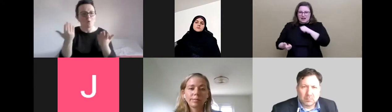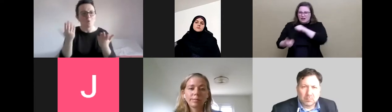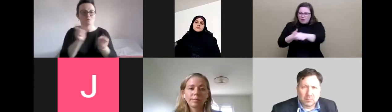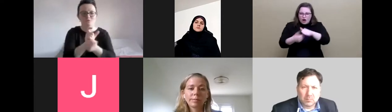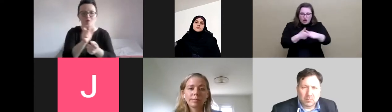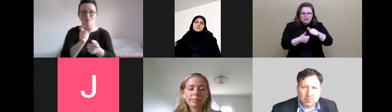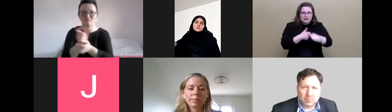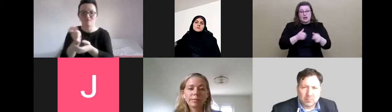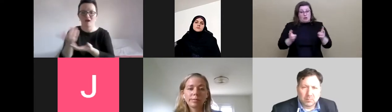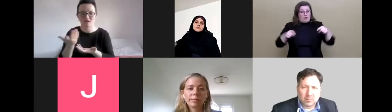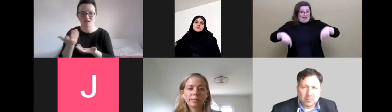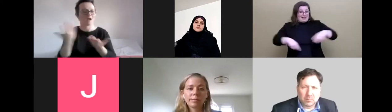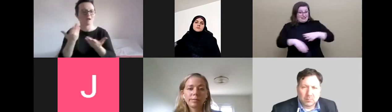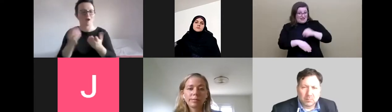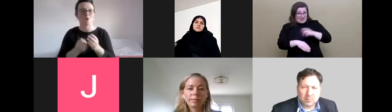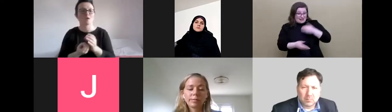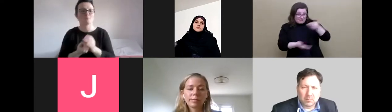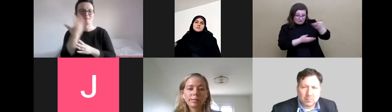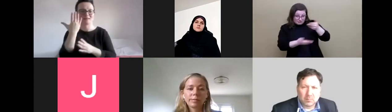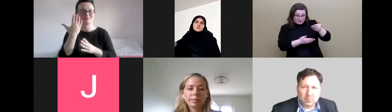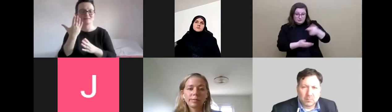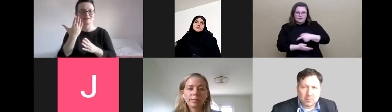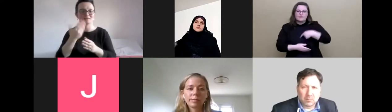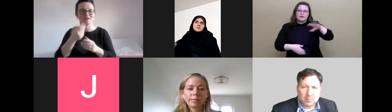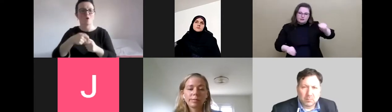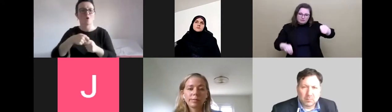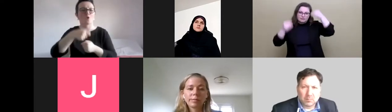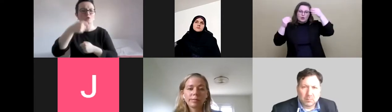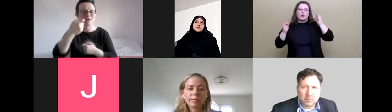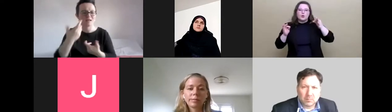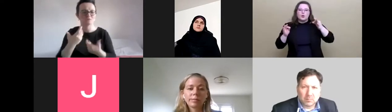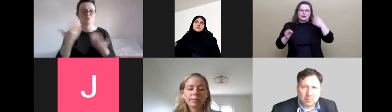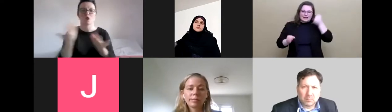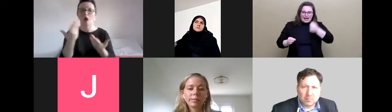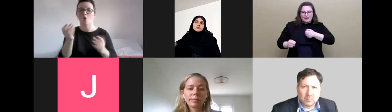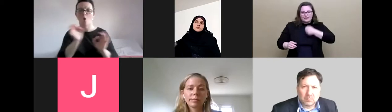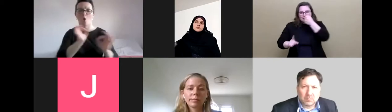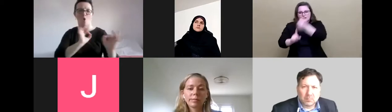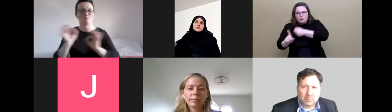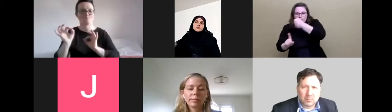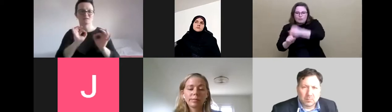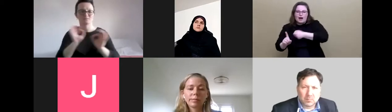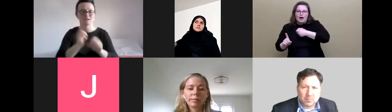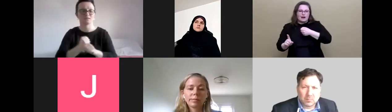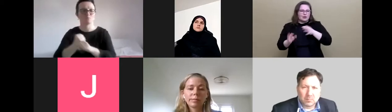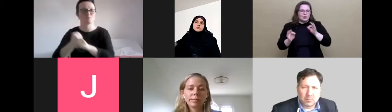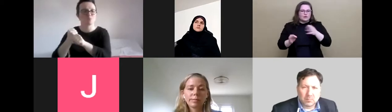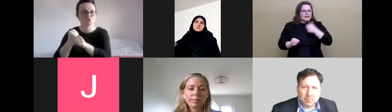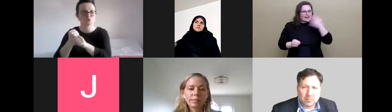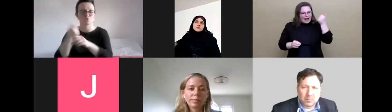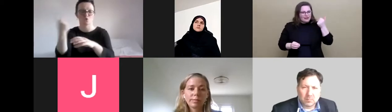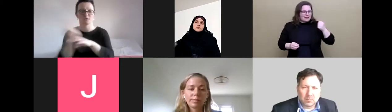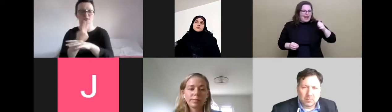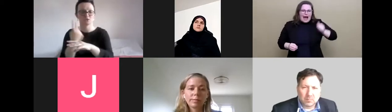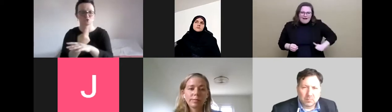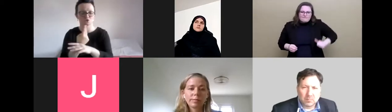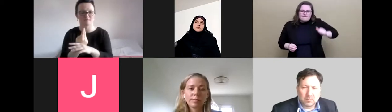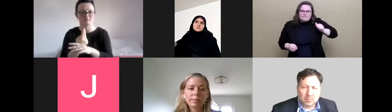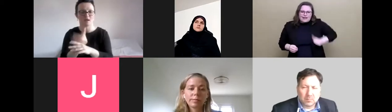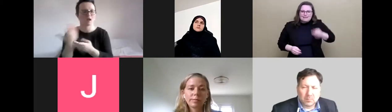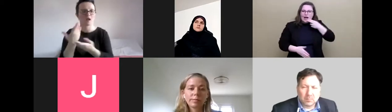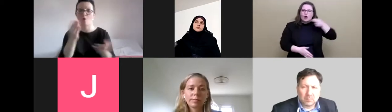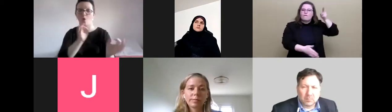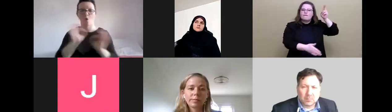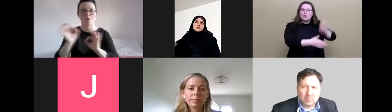Sweden, we actually learned on how to advocate, how to implement conventions, how